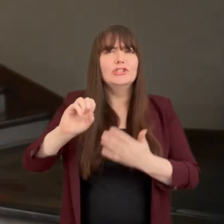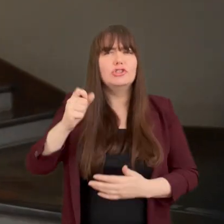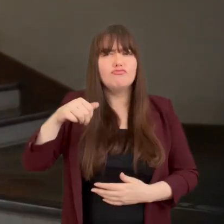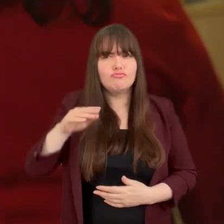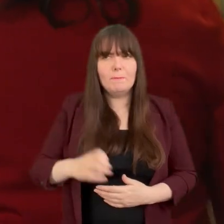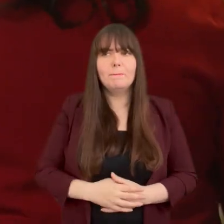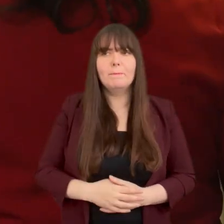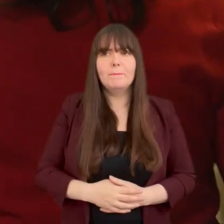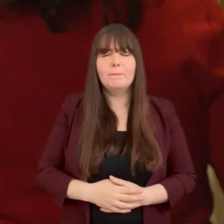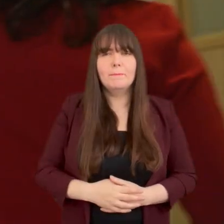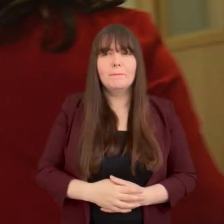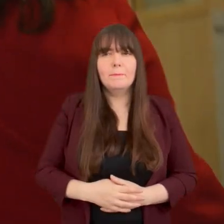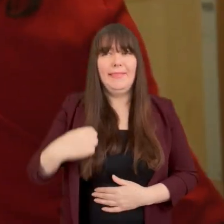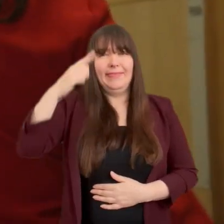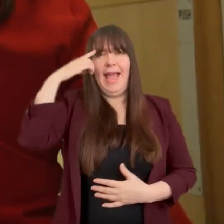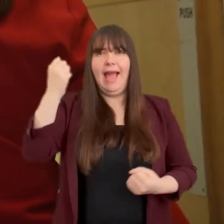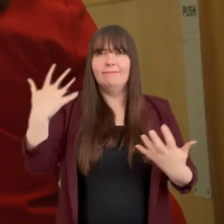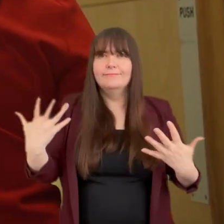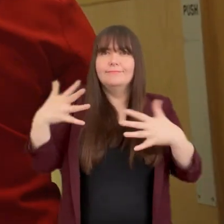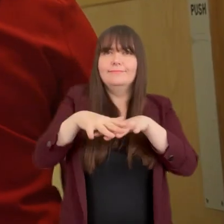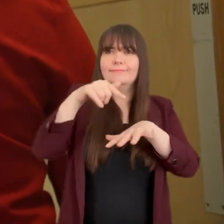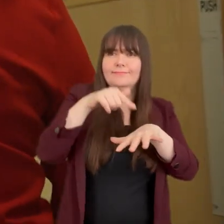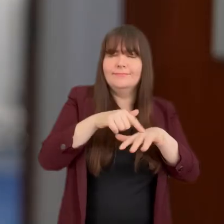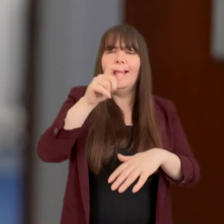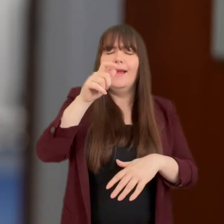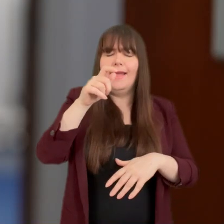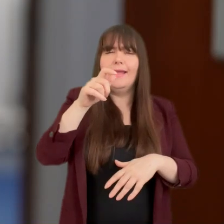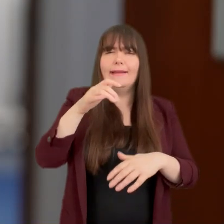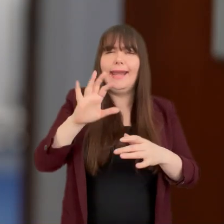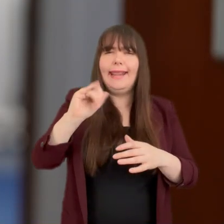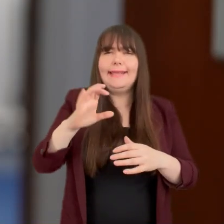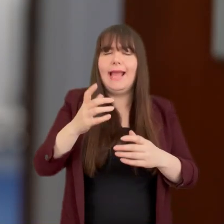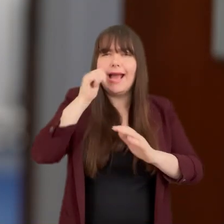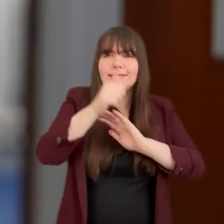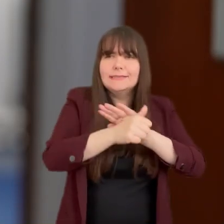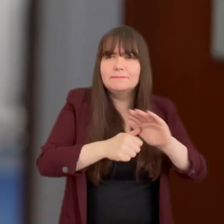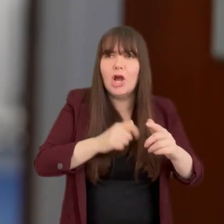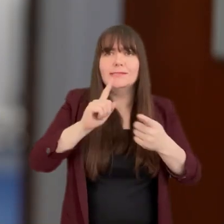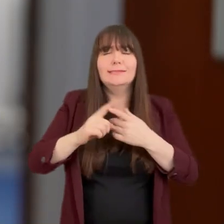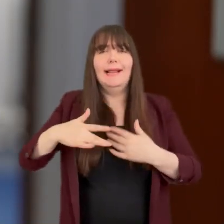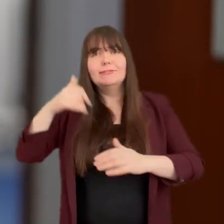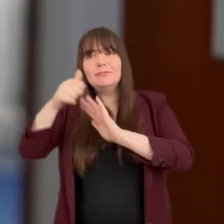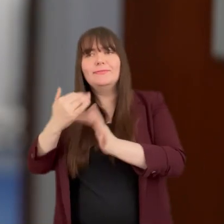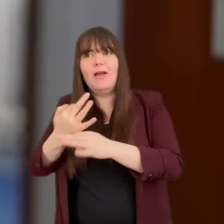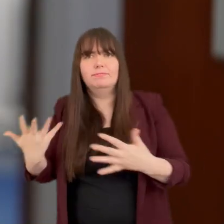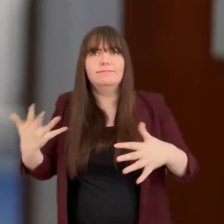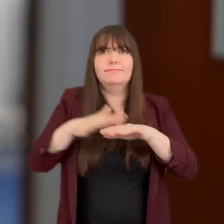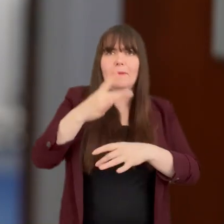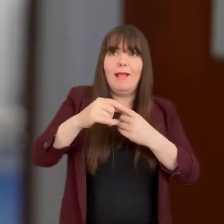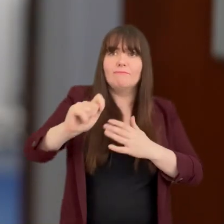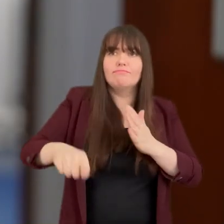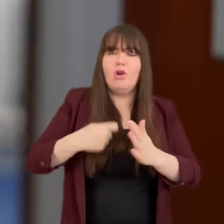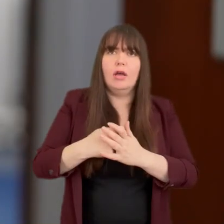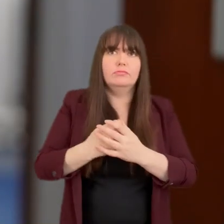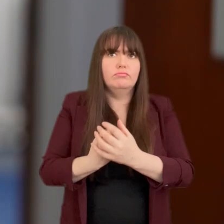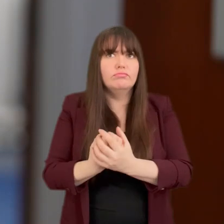with 22q11 deletion syndrome. I think it's the marrying of the clinical expertise and the lived experience of the